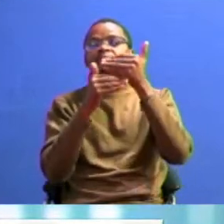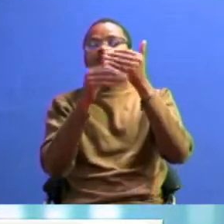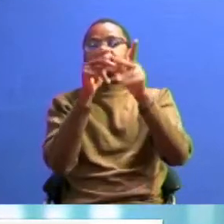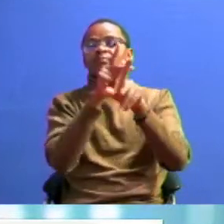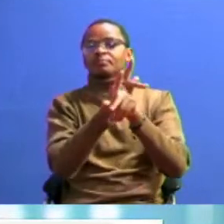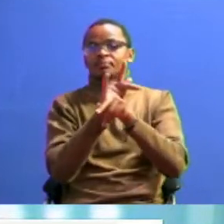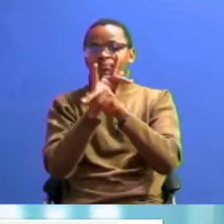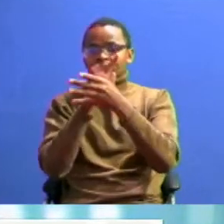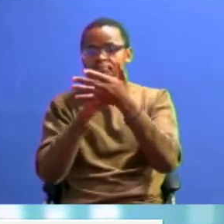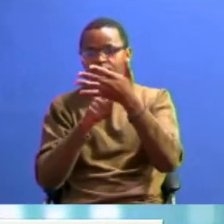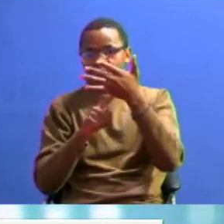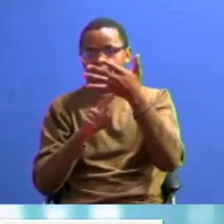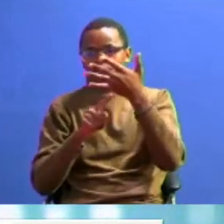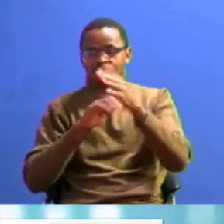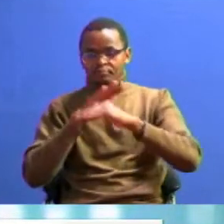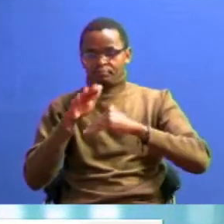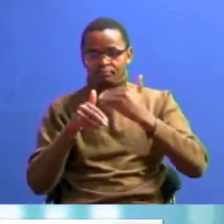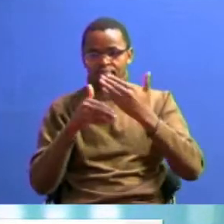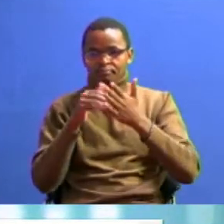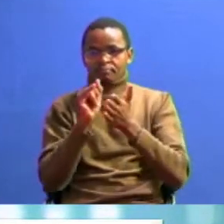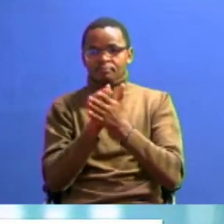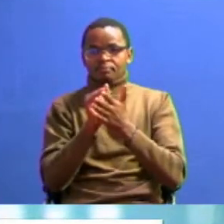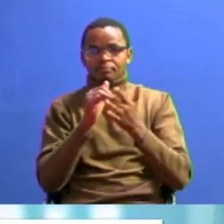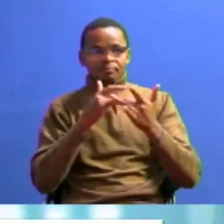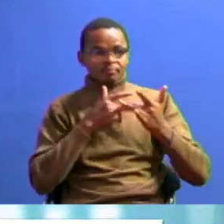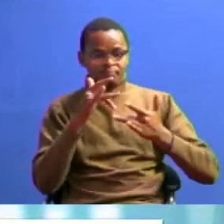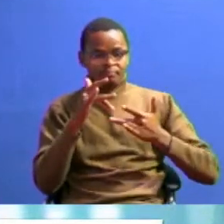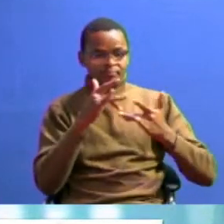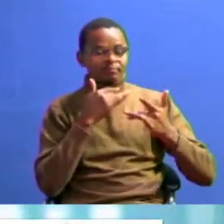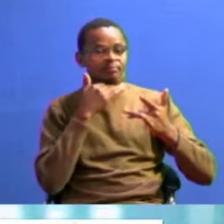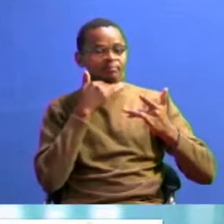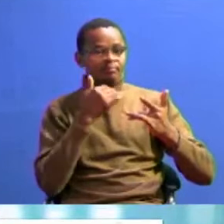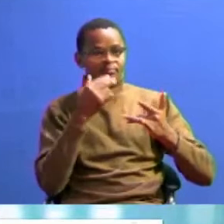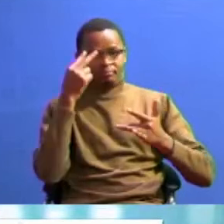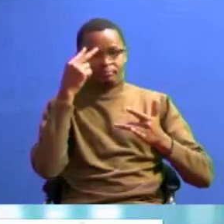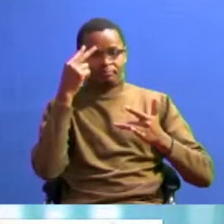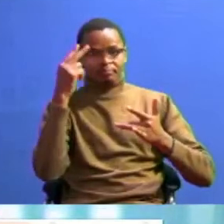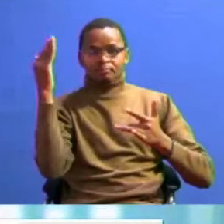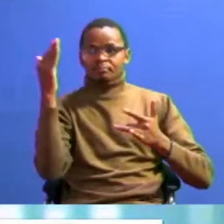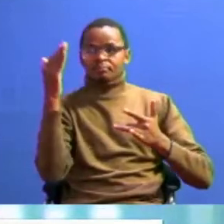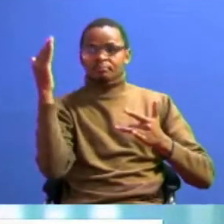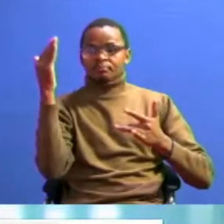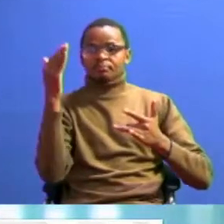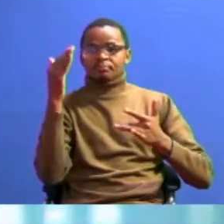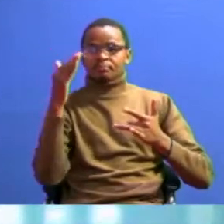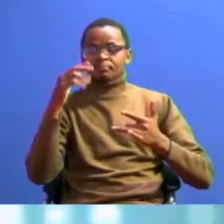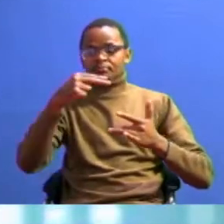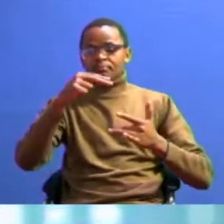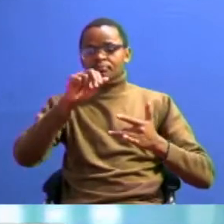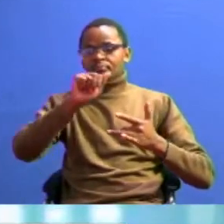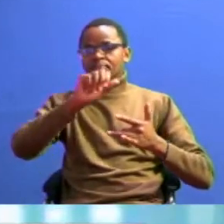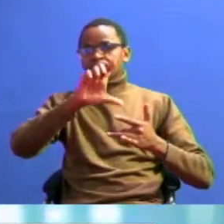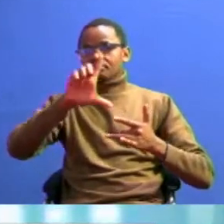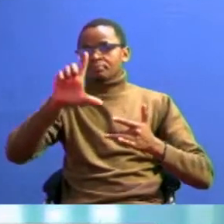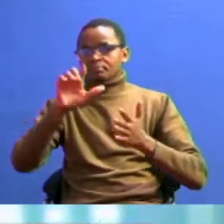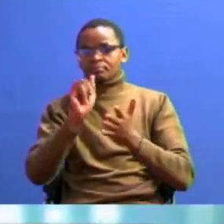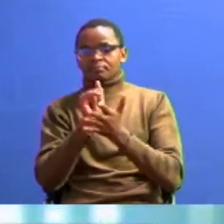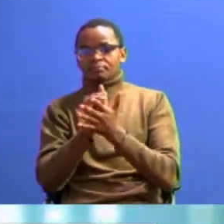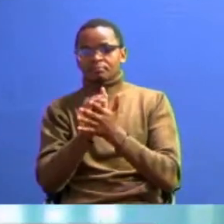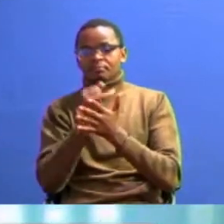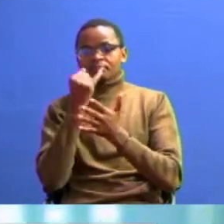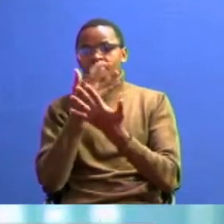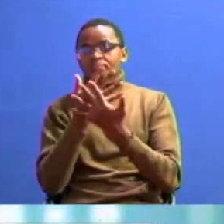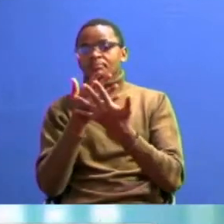factors, want to bring on board everyone that is concerned. We would like to see lecturers in the lecture halls being able to see that there's something about